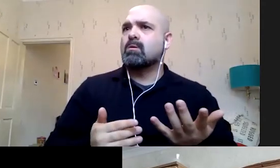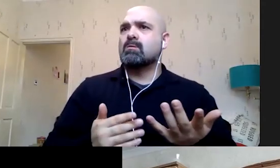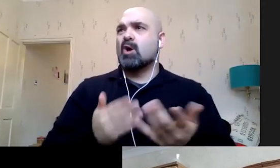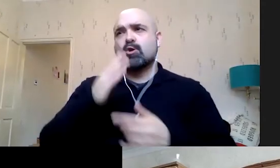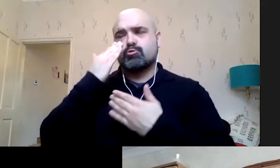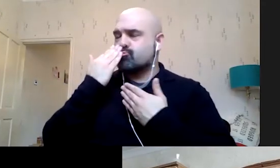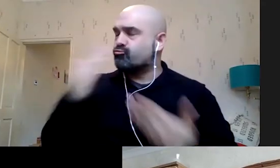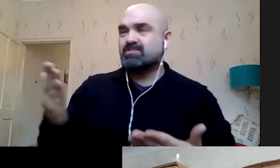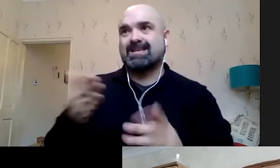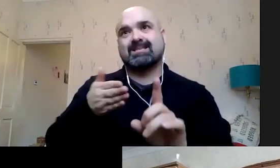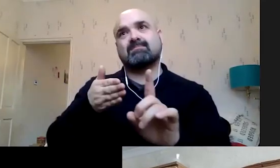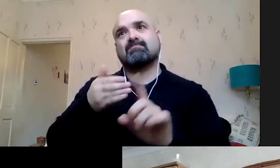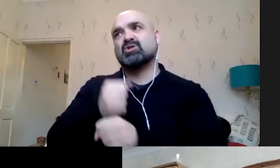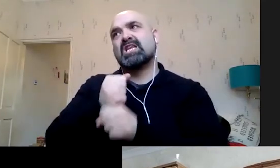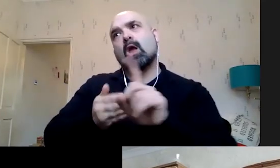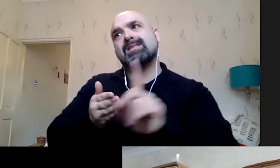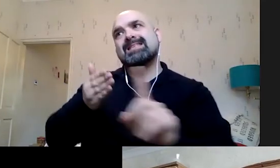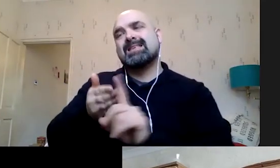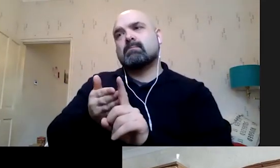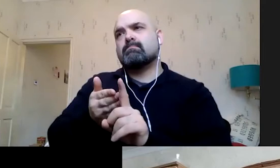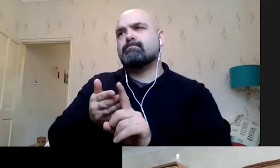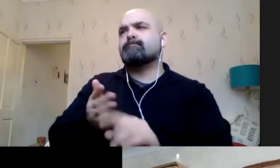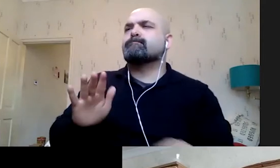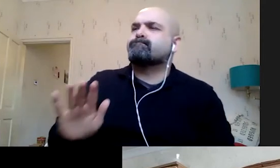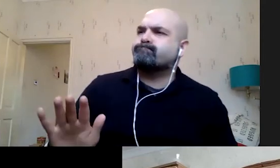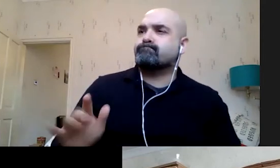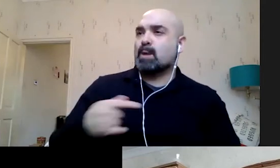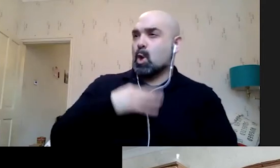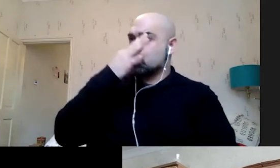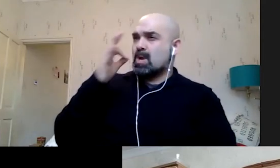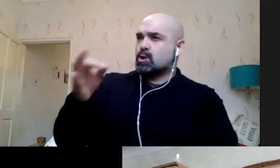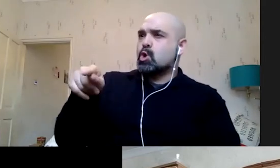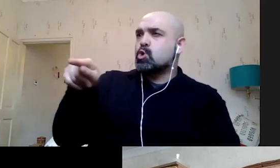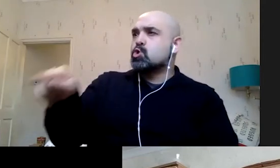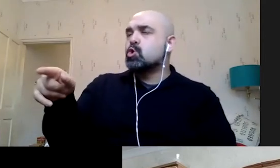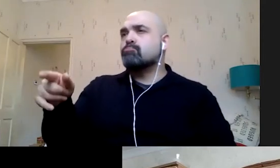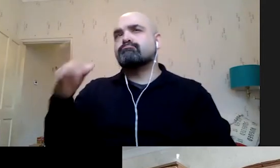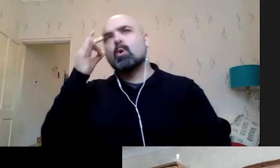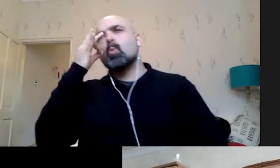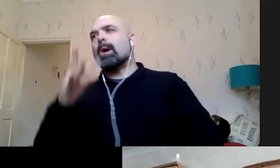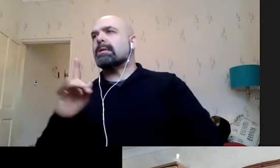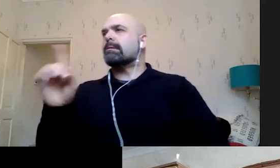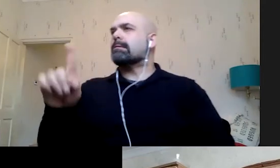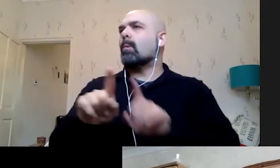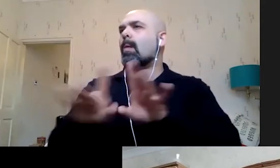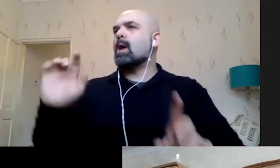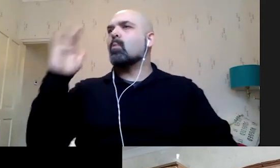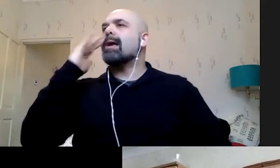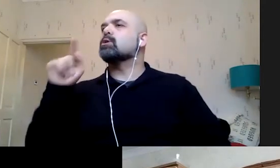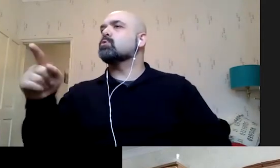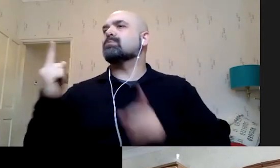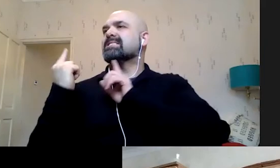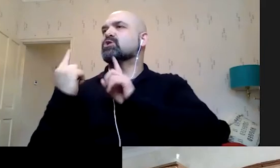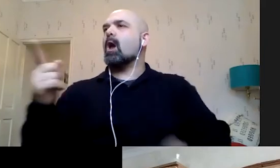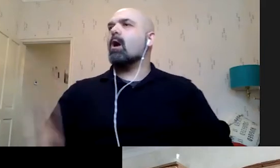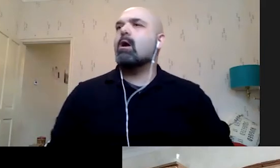experience like? I know firsthand you can't say, but that you witnessed when you were a teacher and when you were a student. I